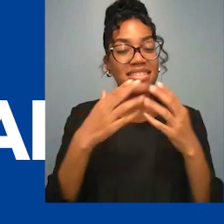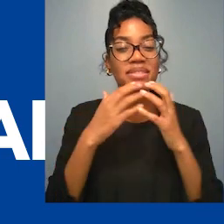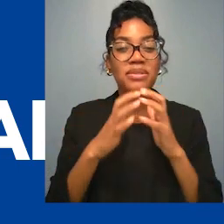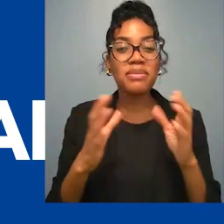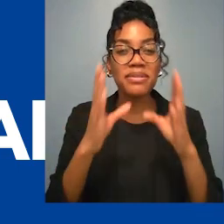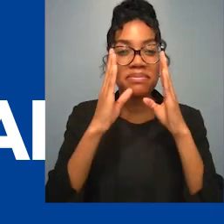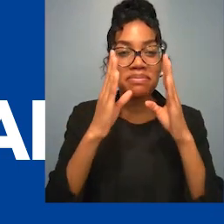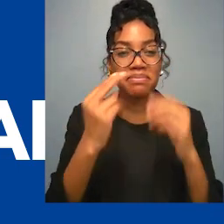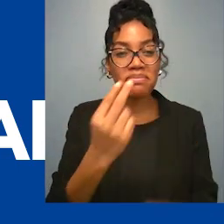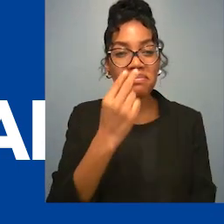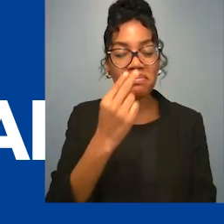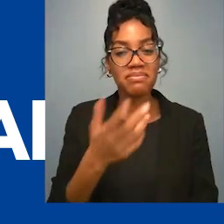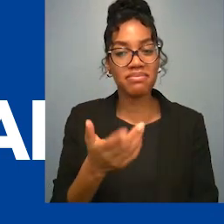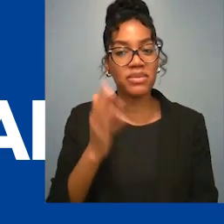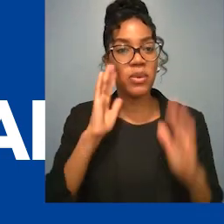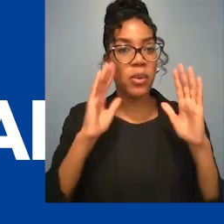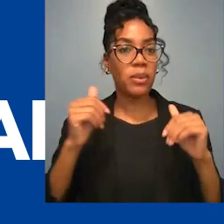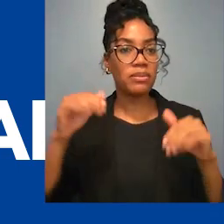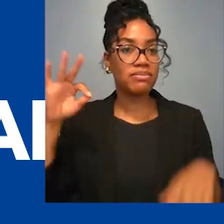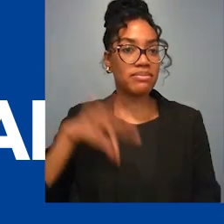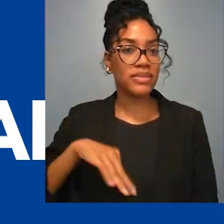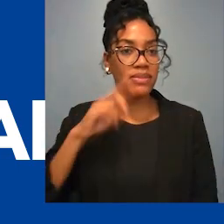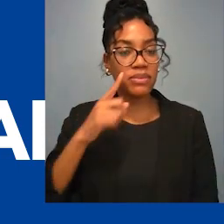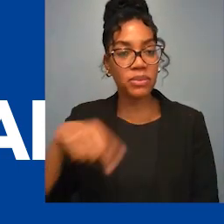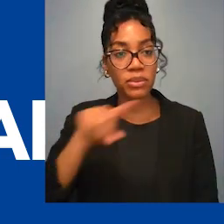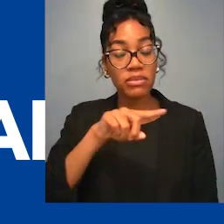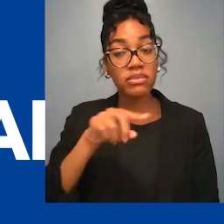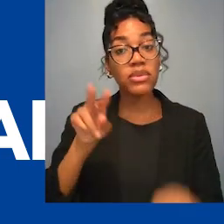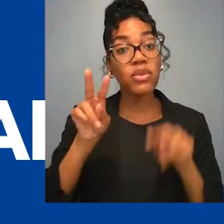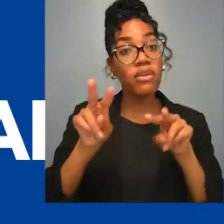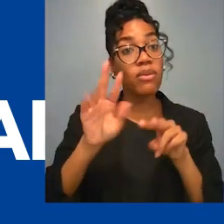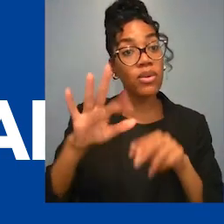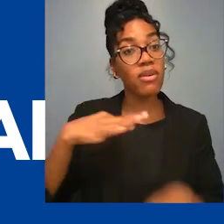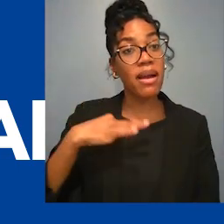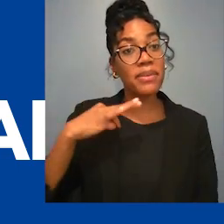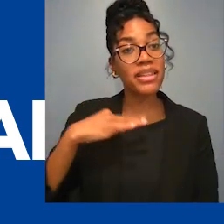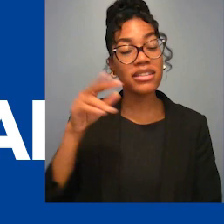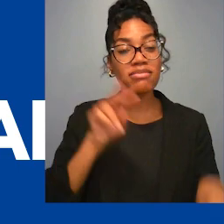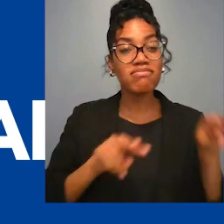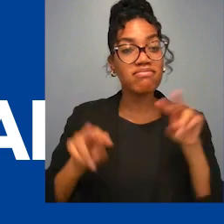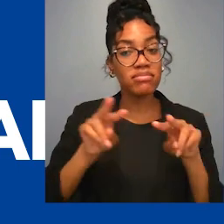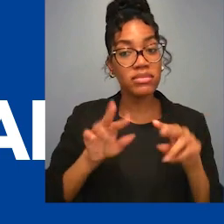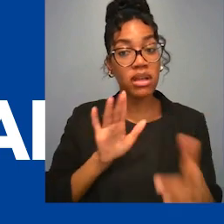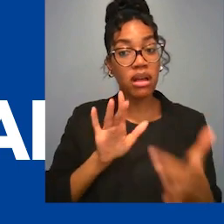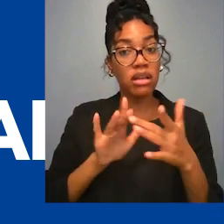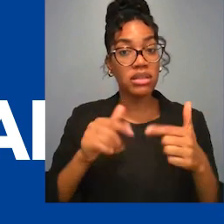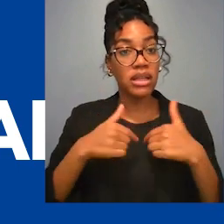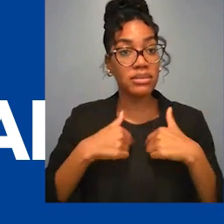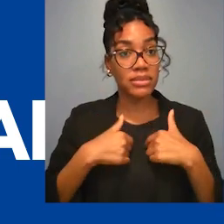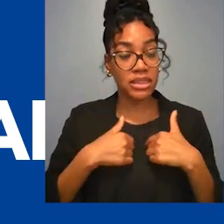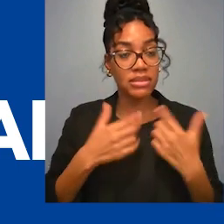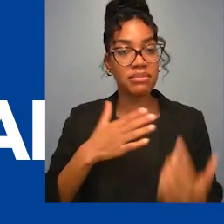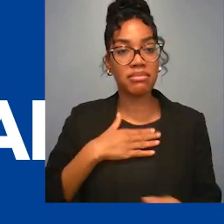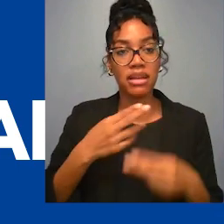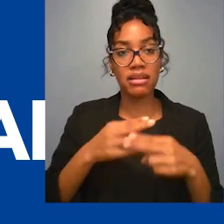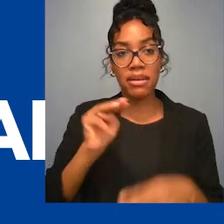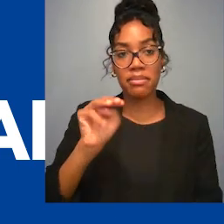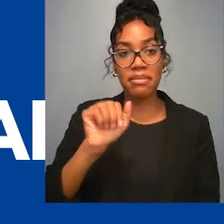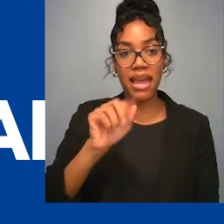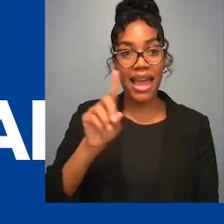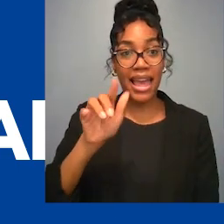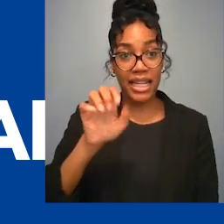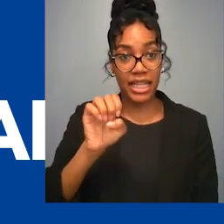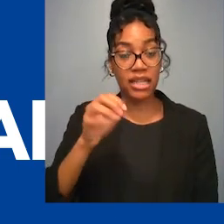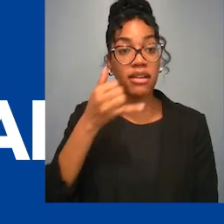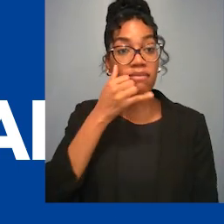and we look forward to your application. If you need to get in contact with us, again, my phone number, my name is Maddie. I will answer this